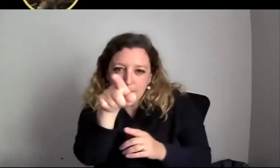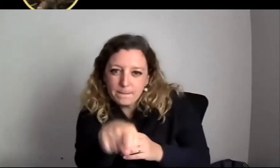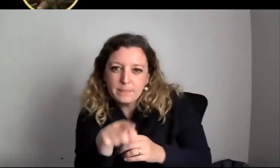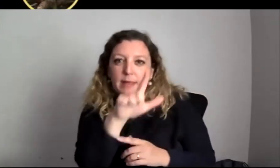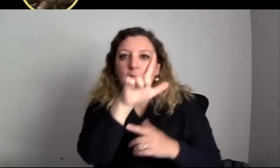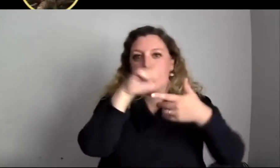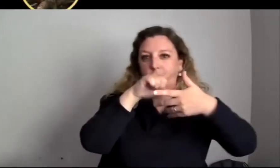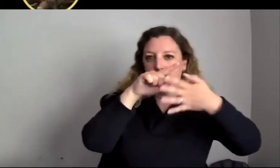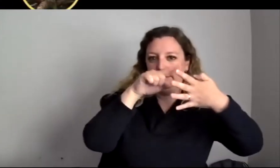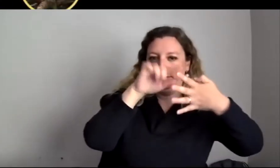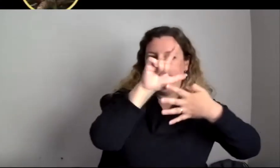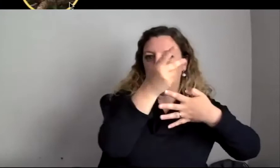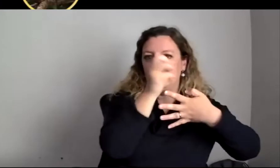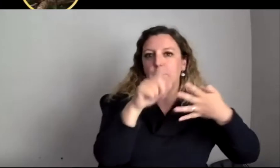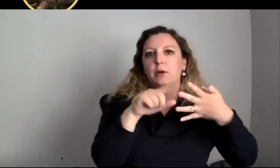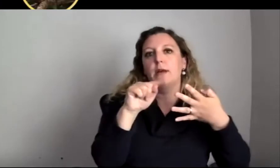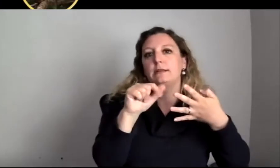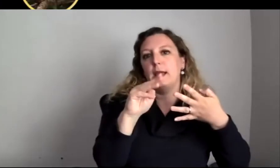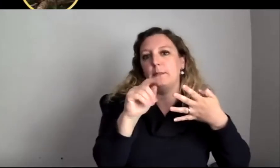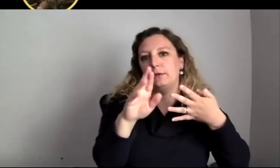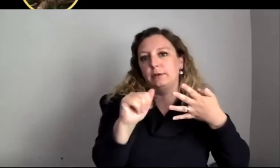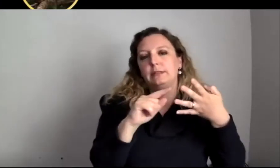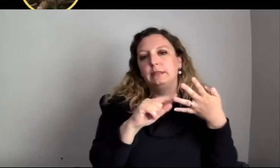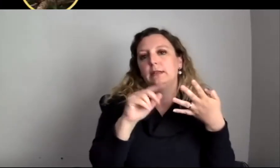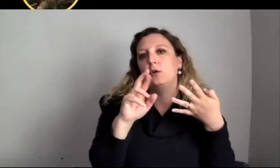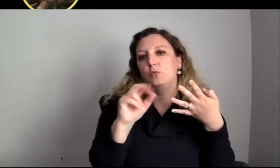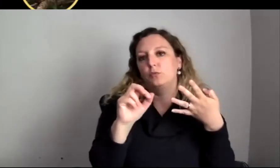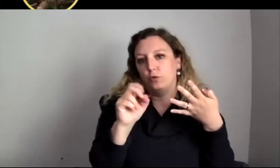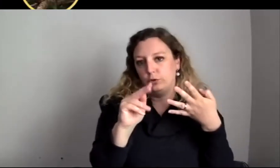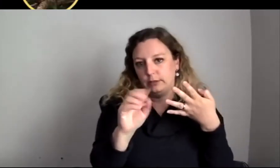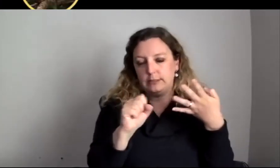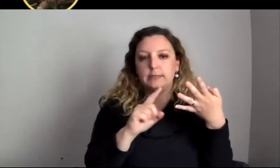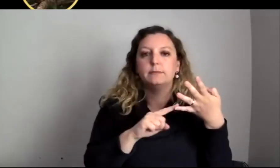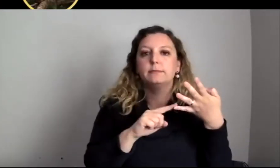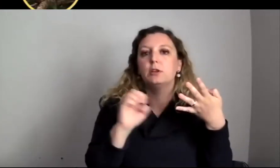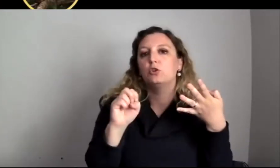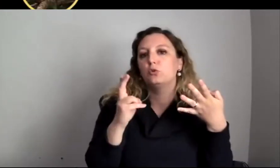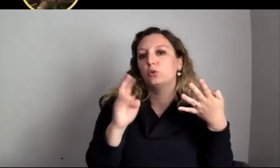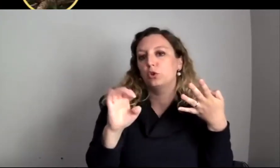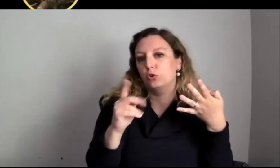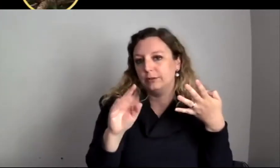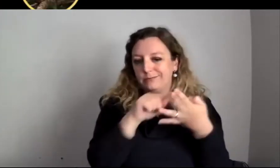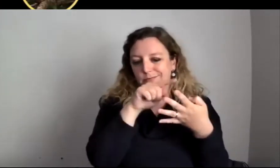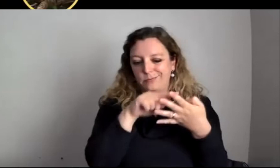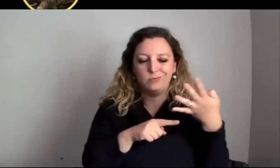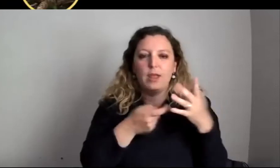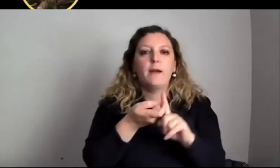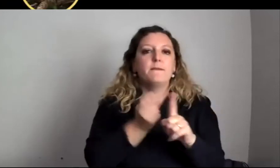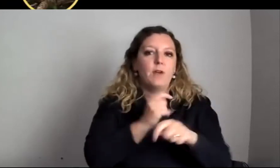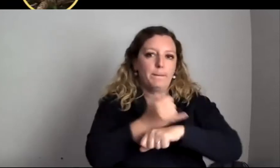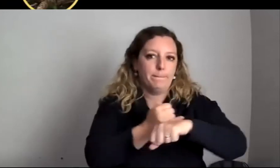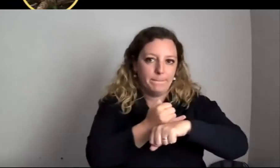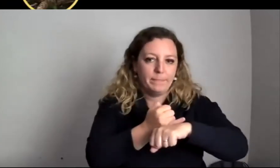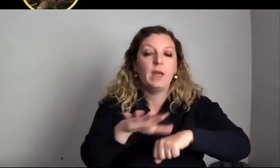lemurs on the top, the tenrecs here, the nesamine rodents, and the euplurids. These are all endemic to Madagascar, which means they're